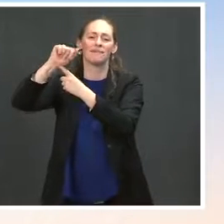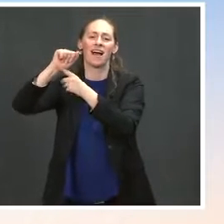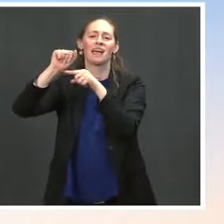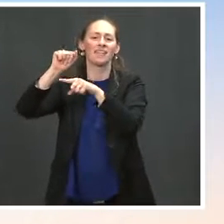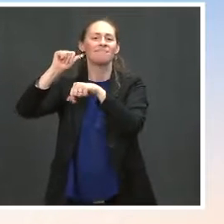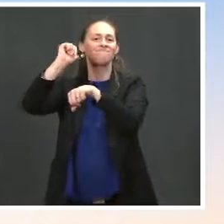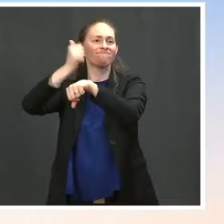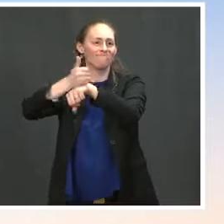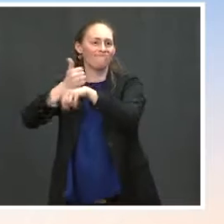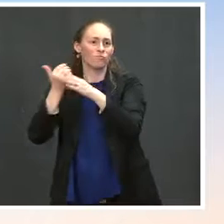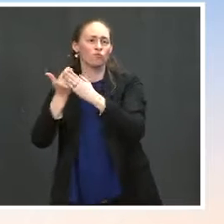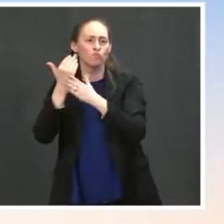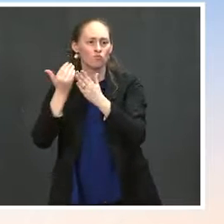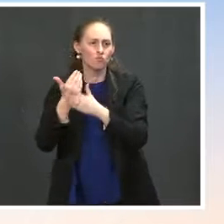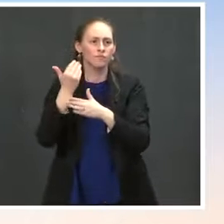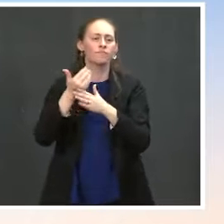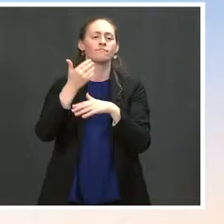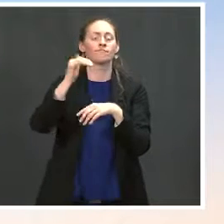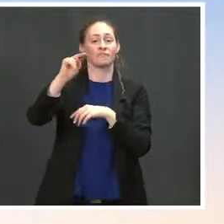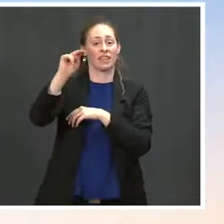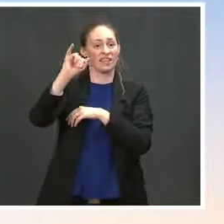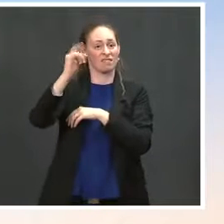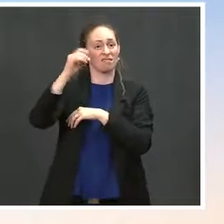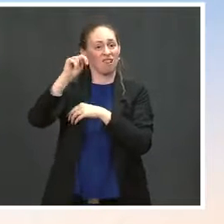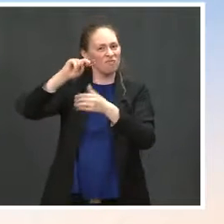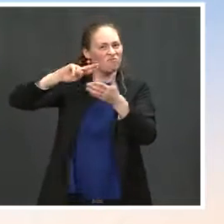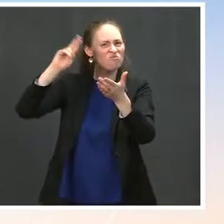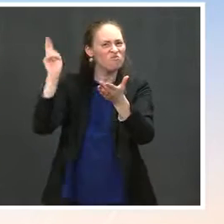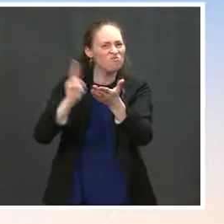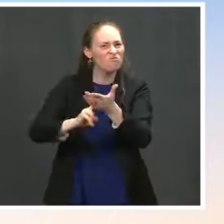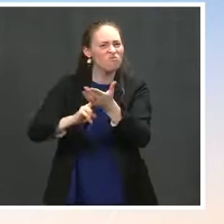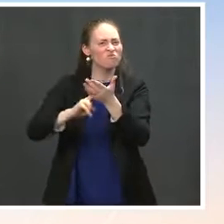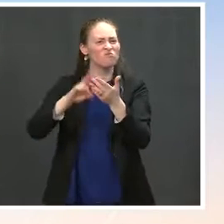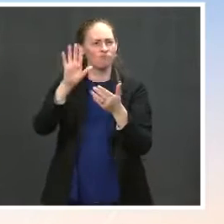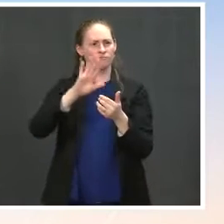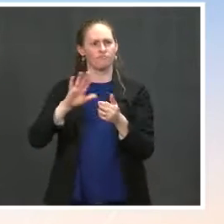law, 1972, I think. So